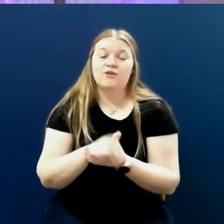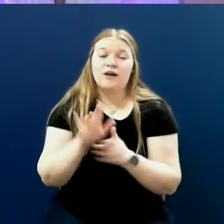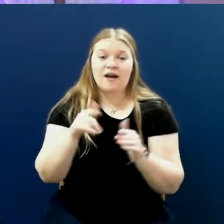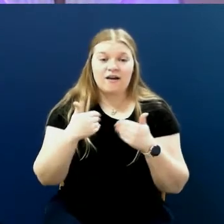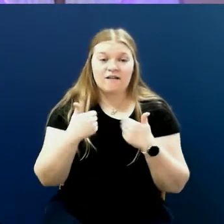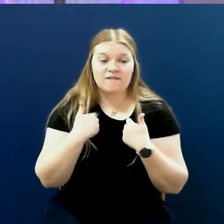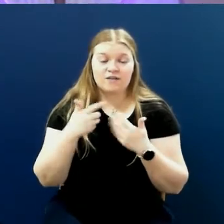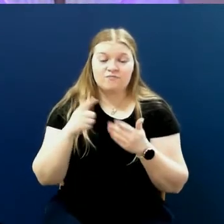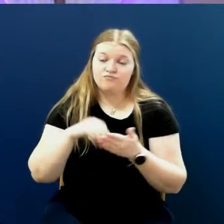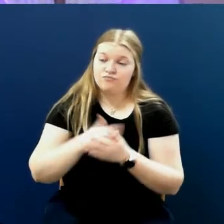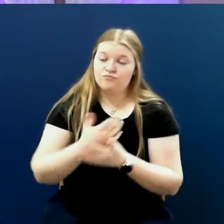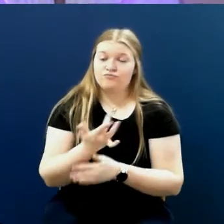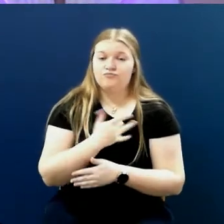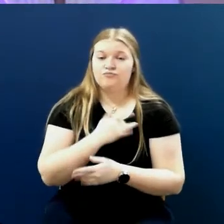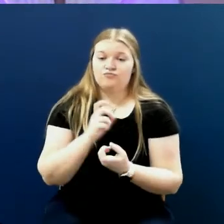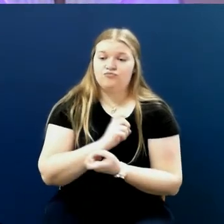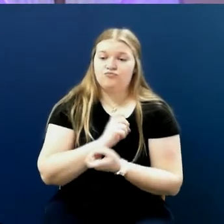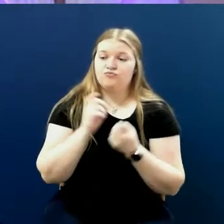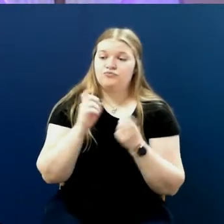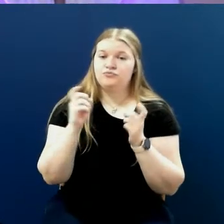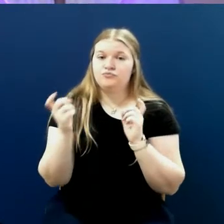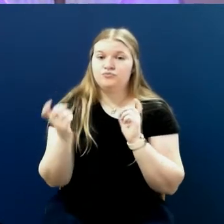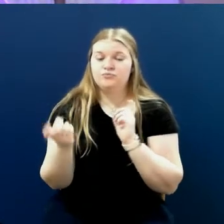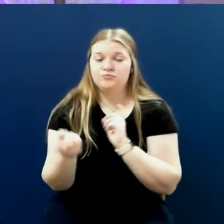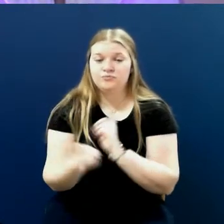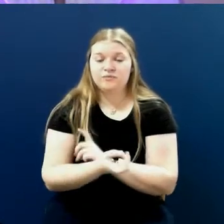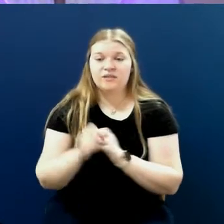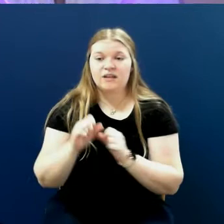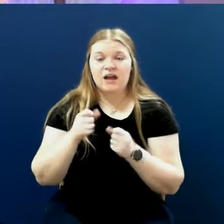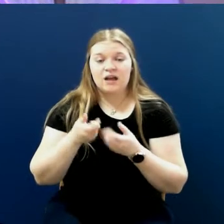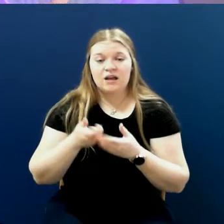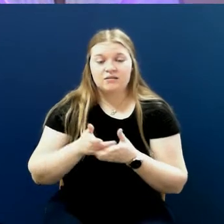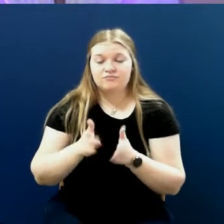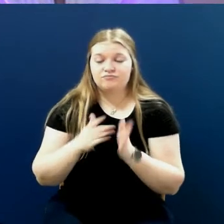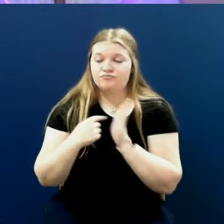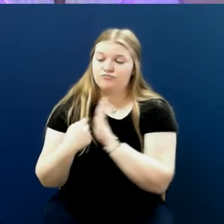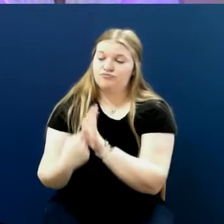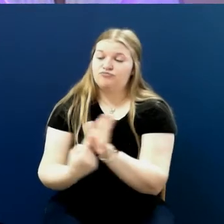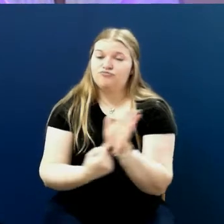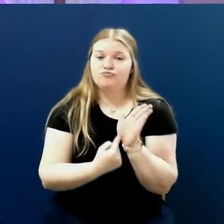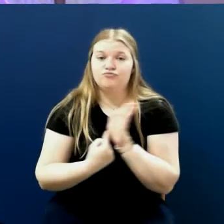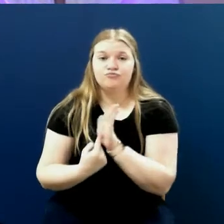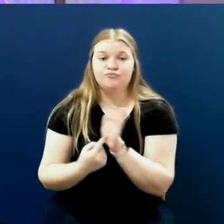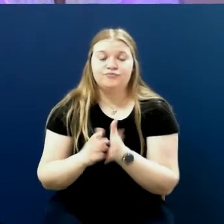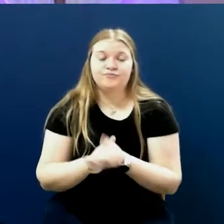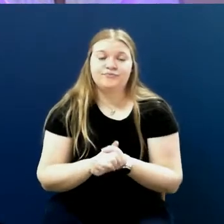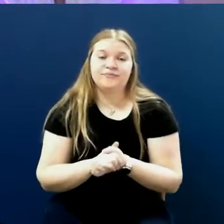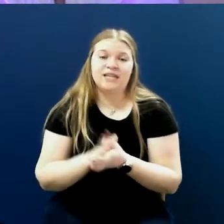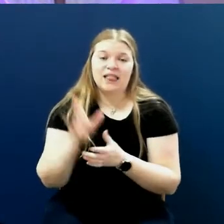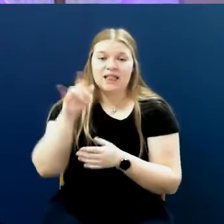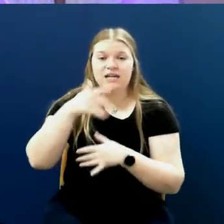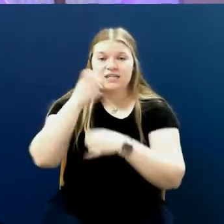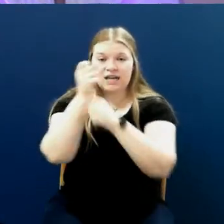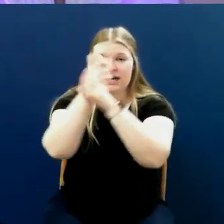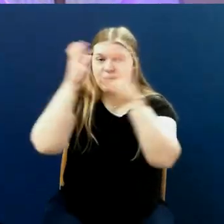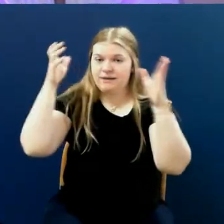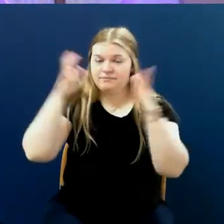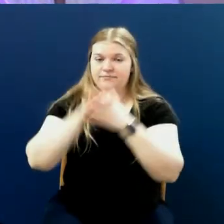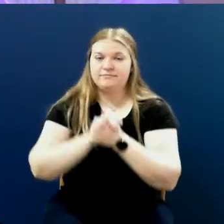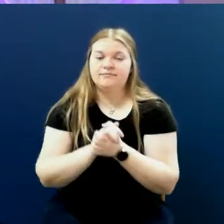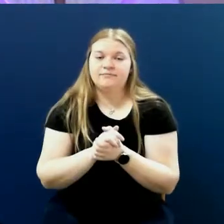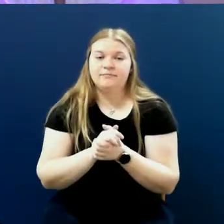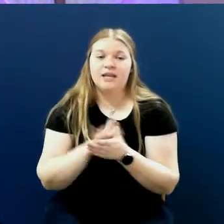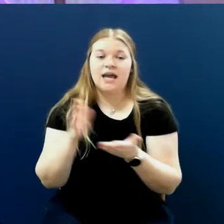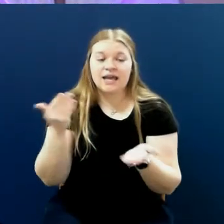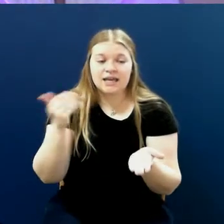Your heart has been transformed. Let it out. Let it be shown to others around you. And that's the idea.